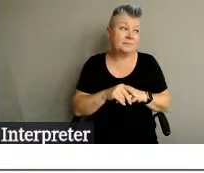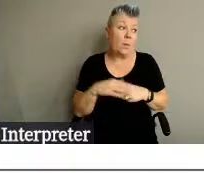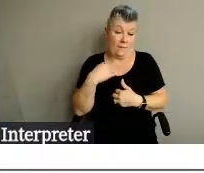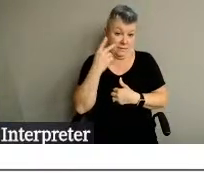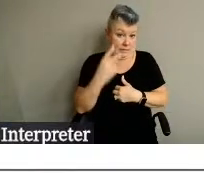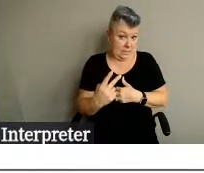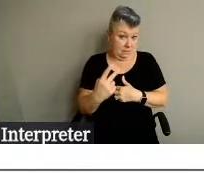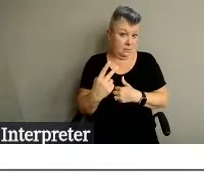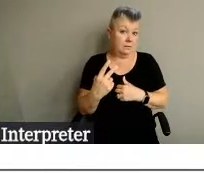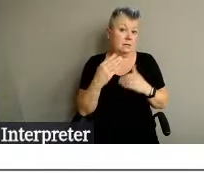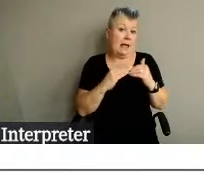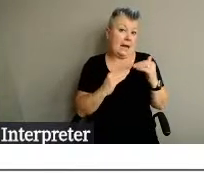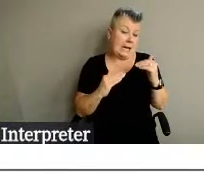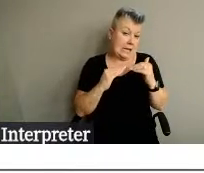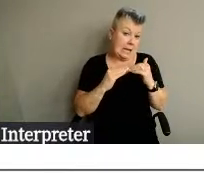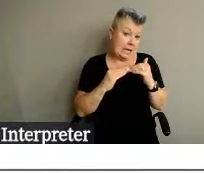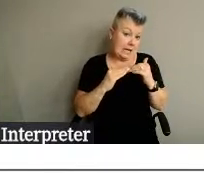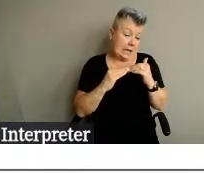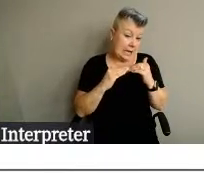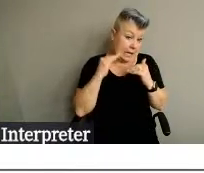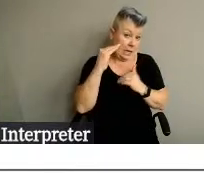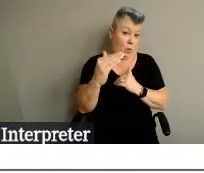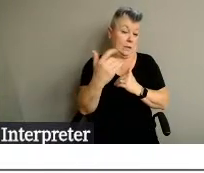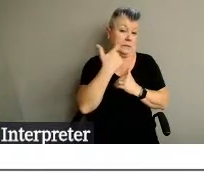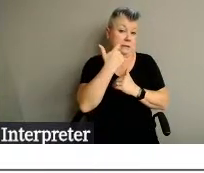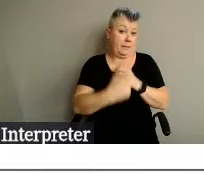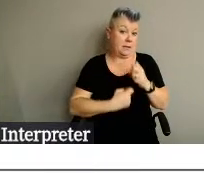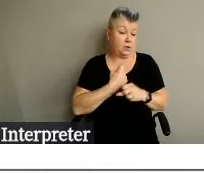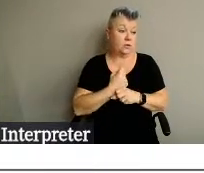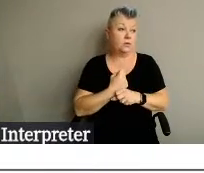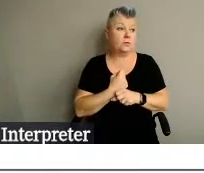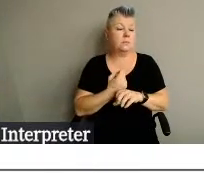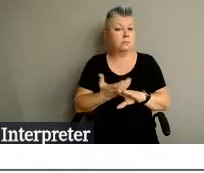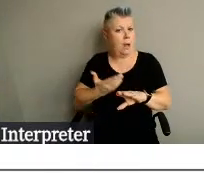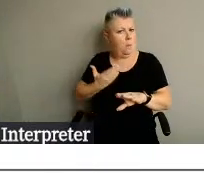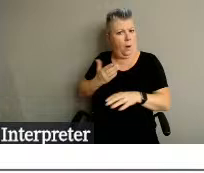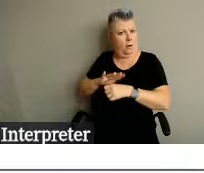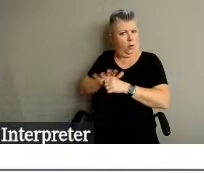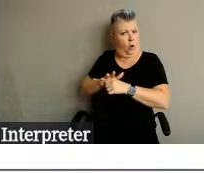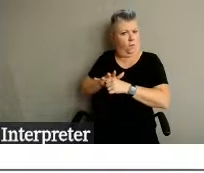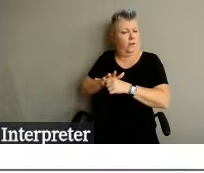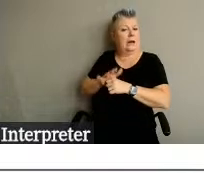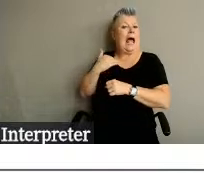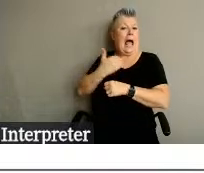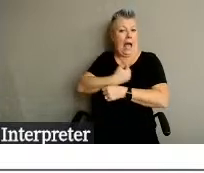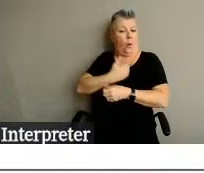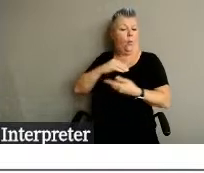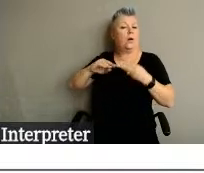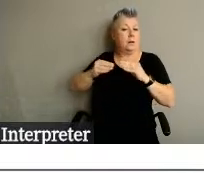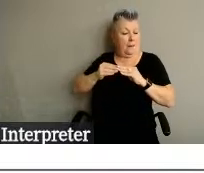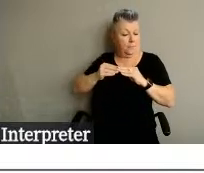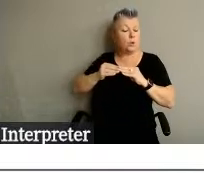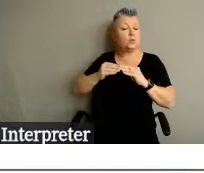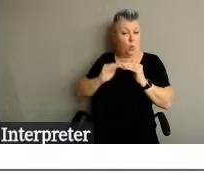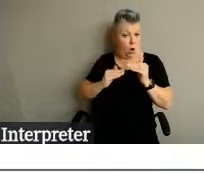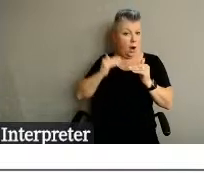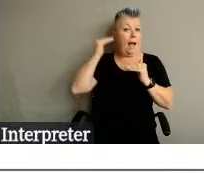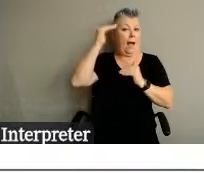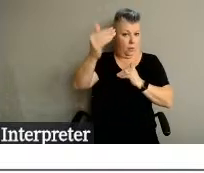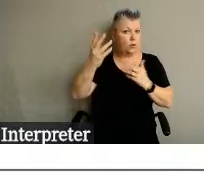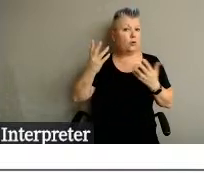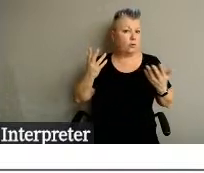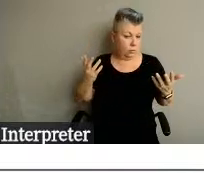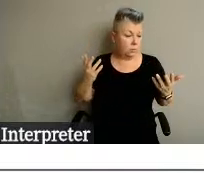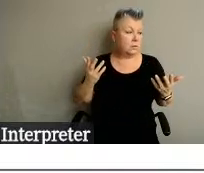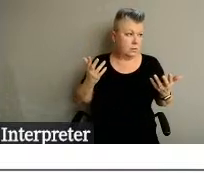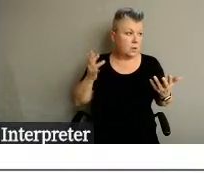seen an increase the past year, but prior to COVID, we were at a higher rate when we were looking at it. And so, but